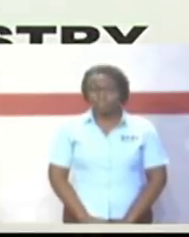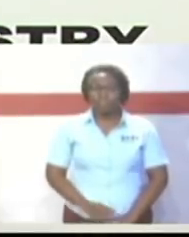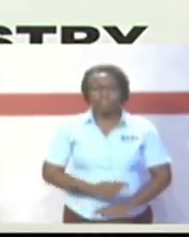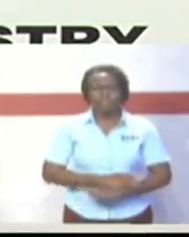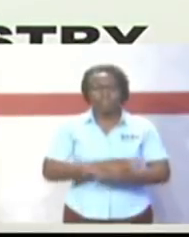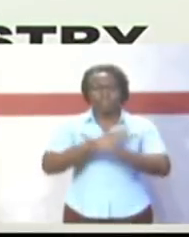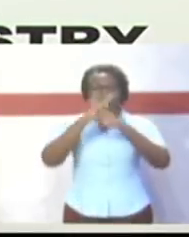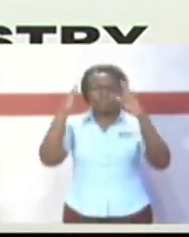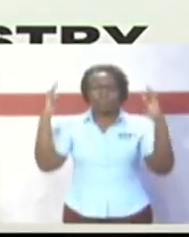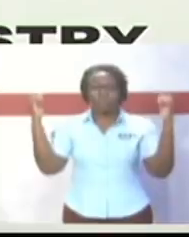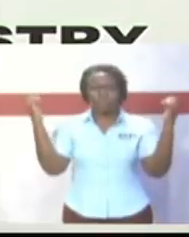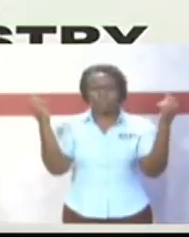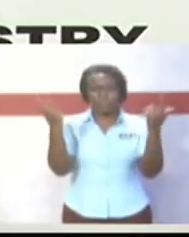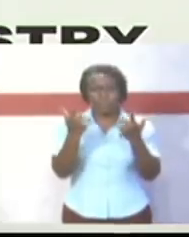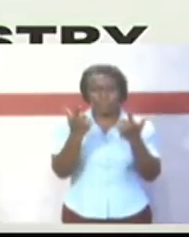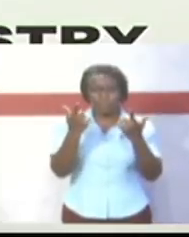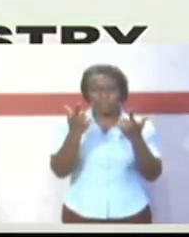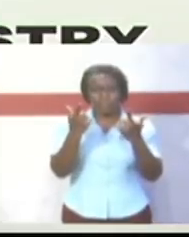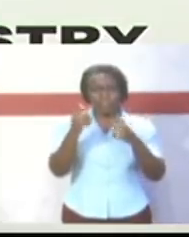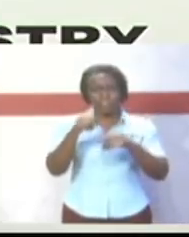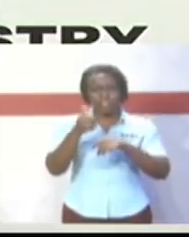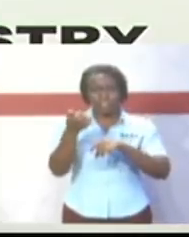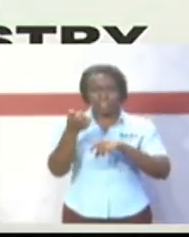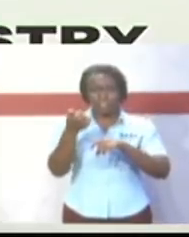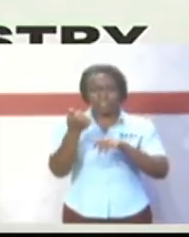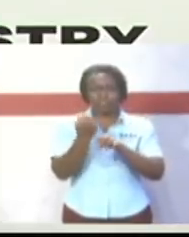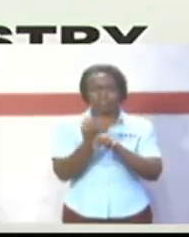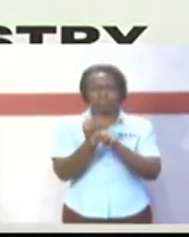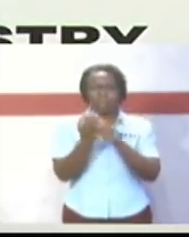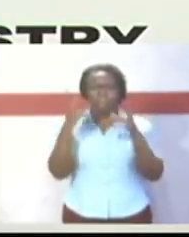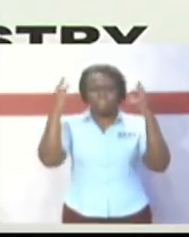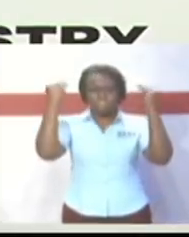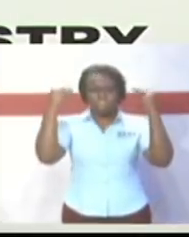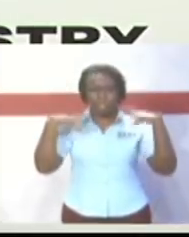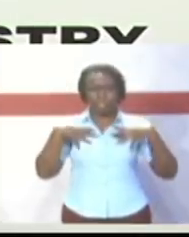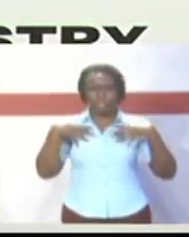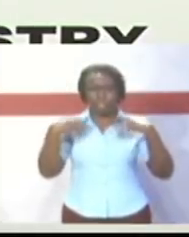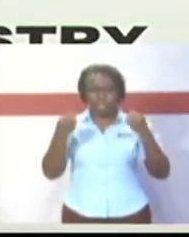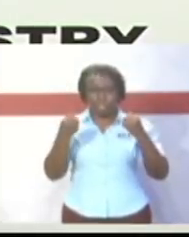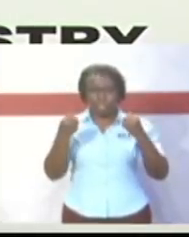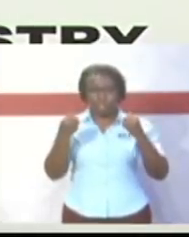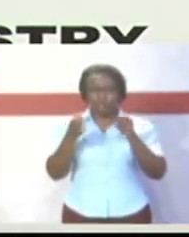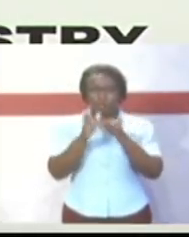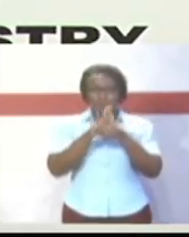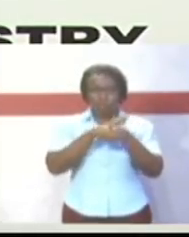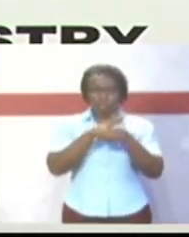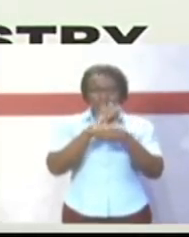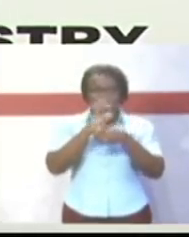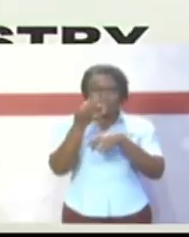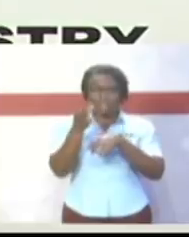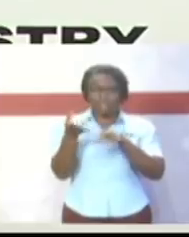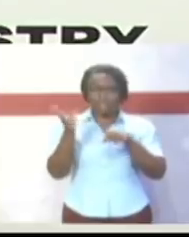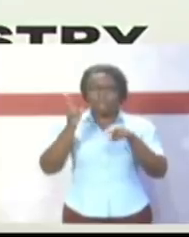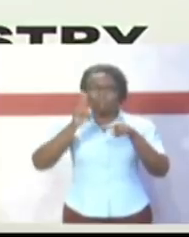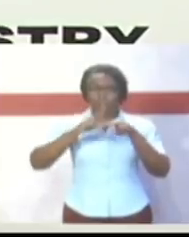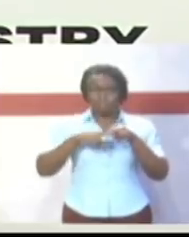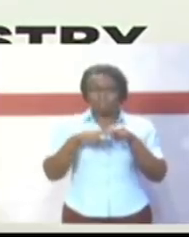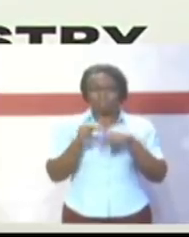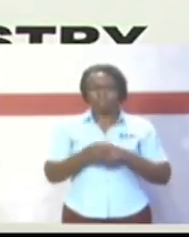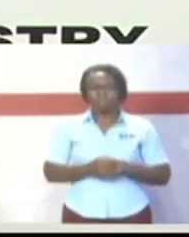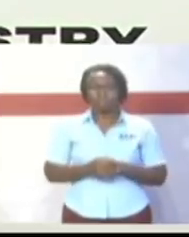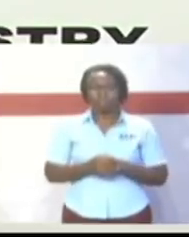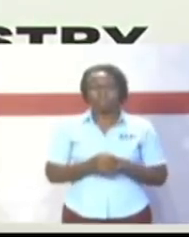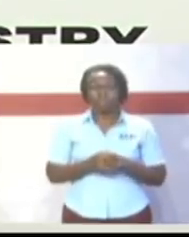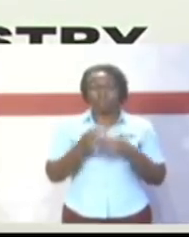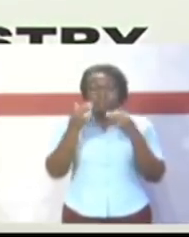Good morning and welcome to another Ministry of Health virtual media conference on the national COVID-19 response. Today we have with us the